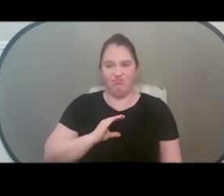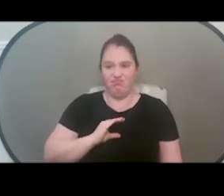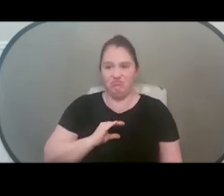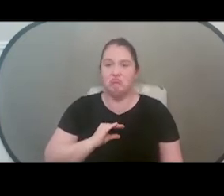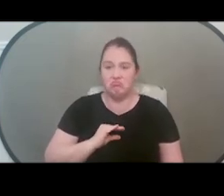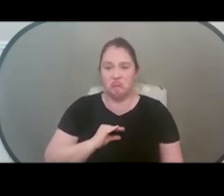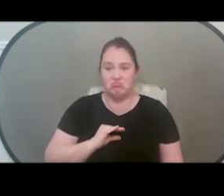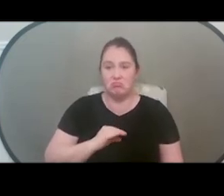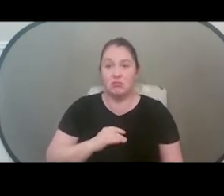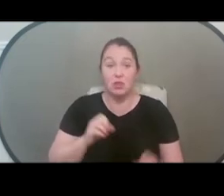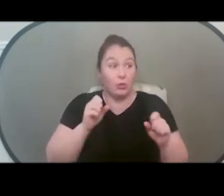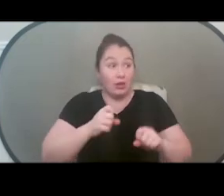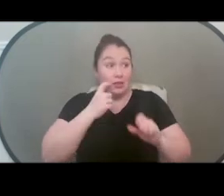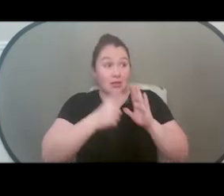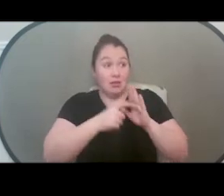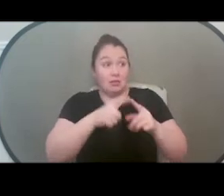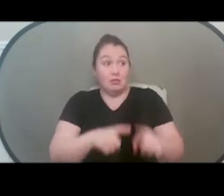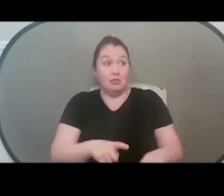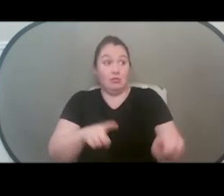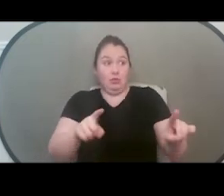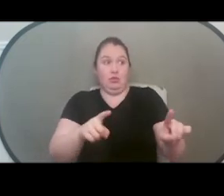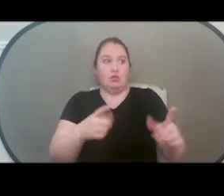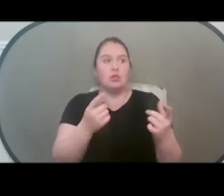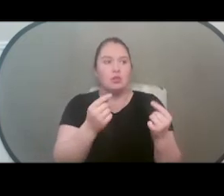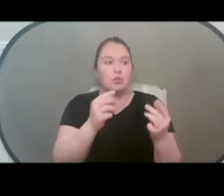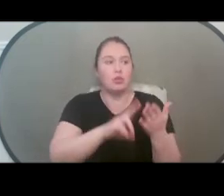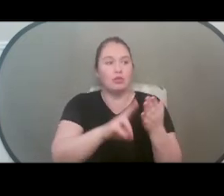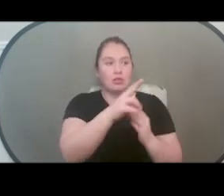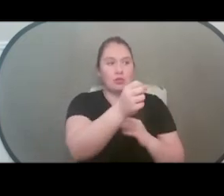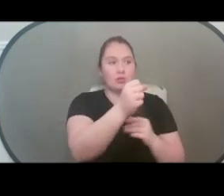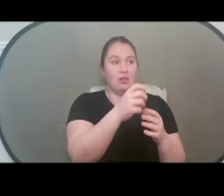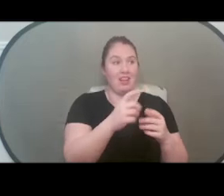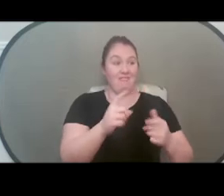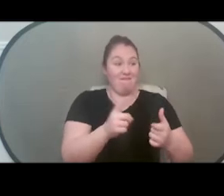difference, or especially when university was first built,